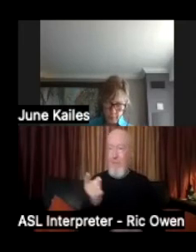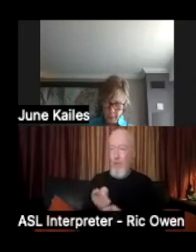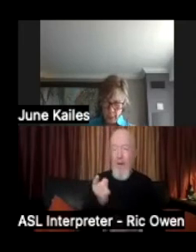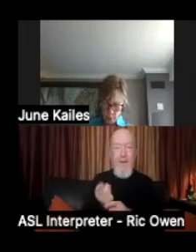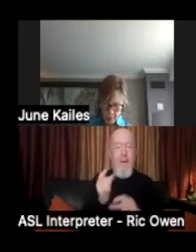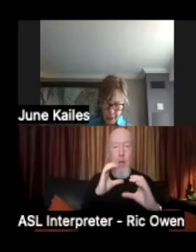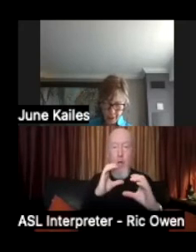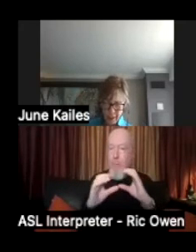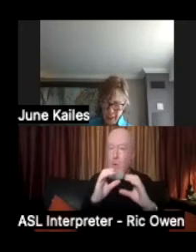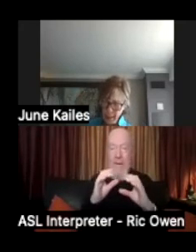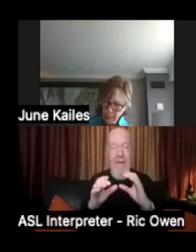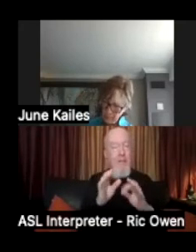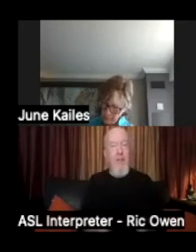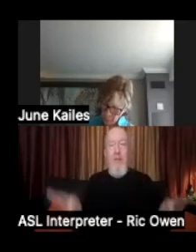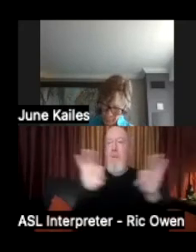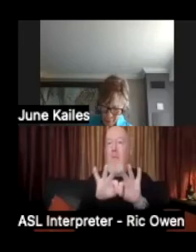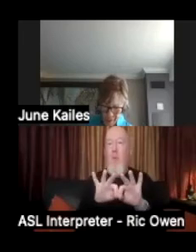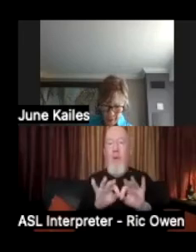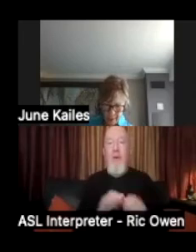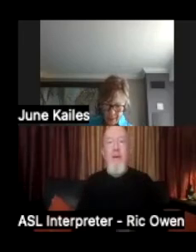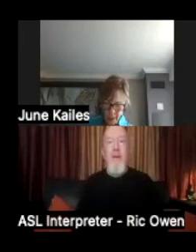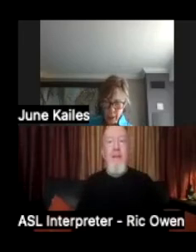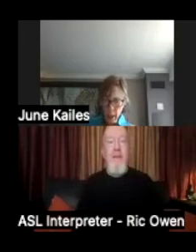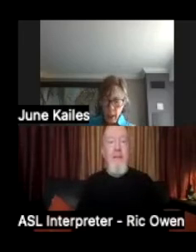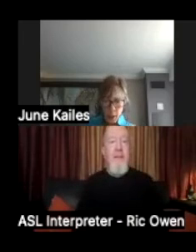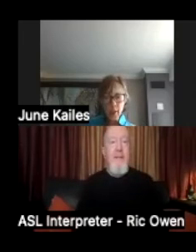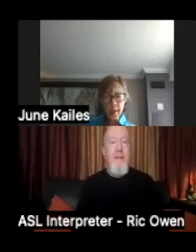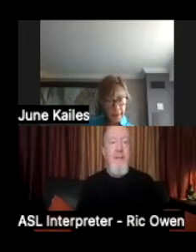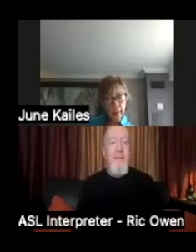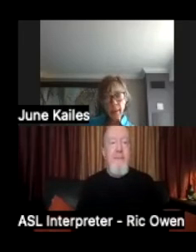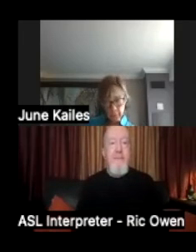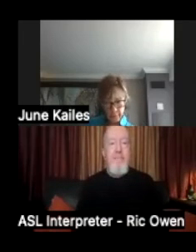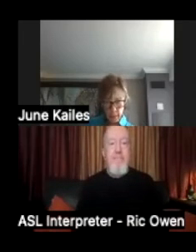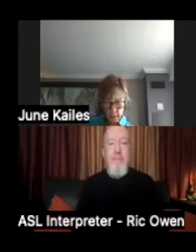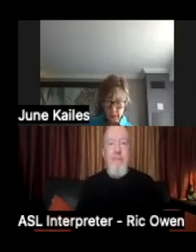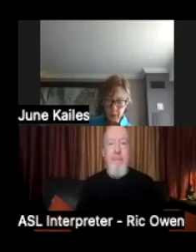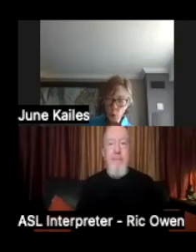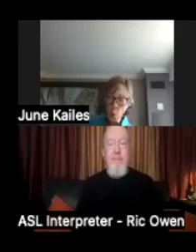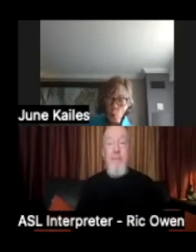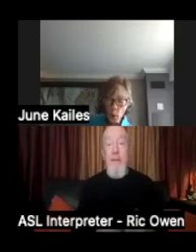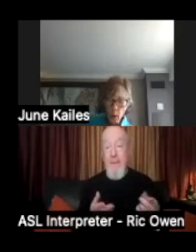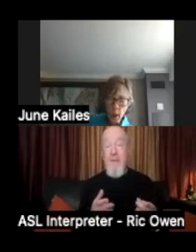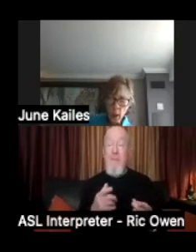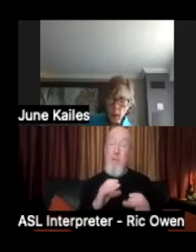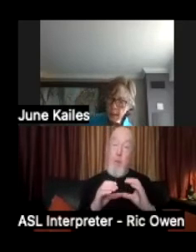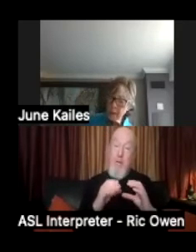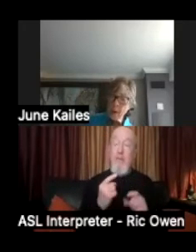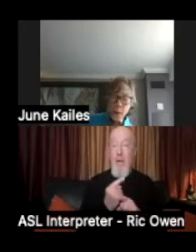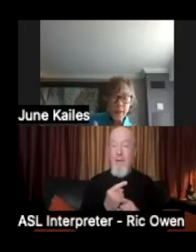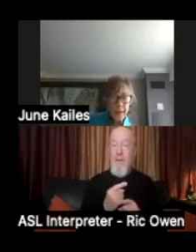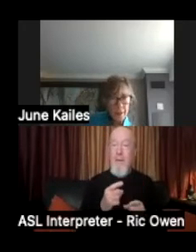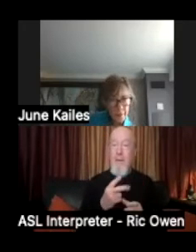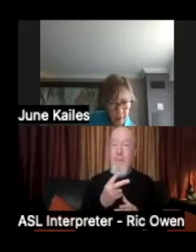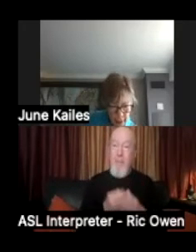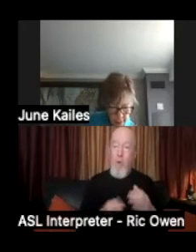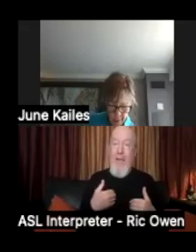important piece because part of it is good internet skills or, you know,